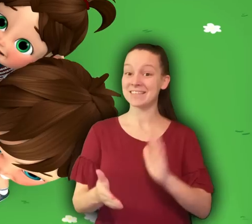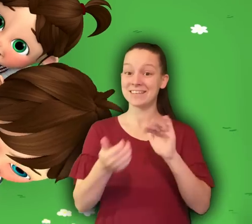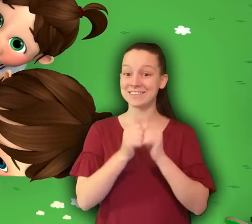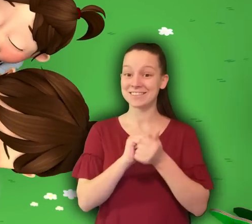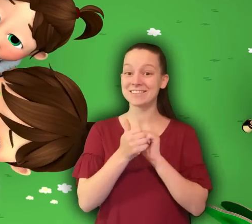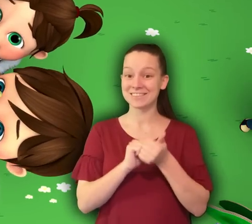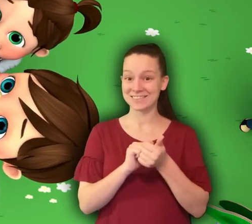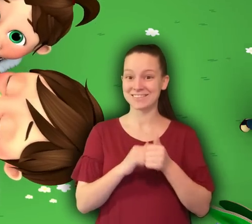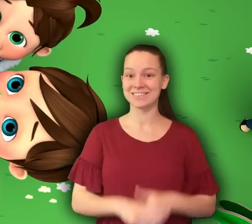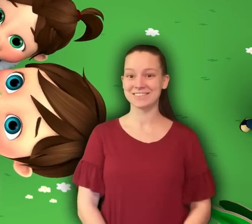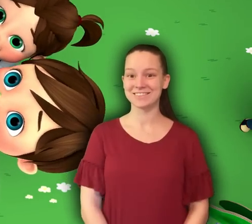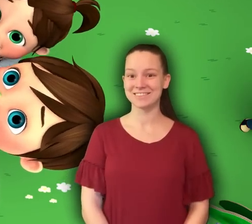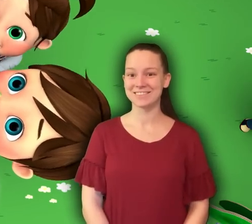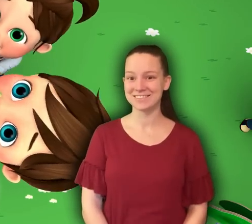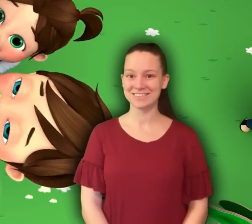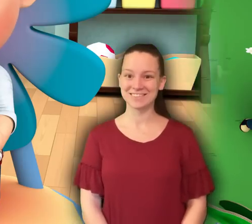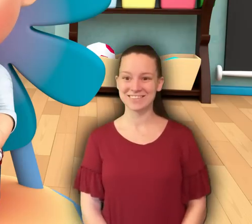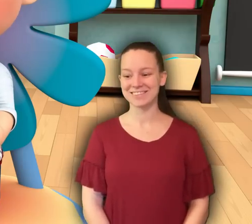thinking competition